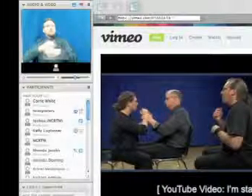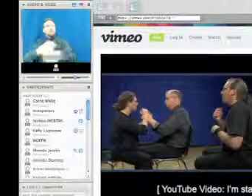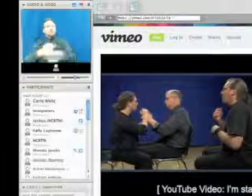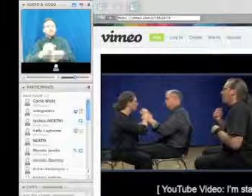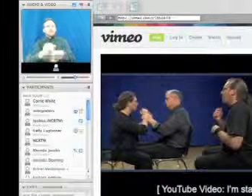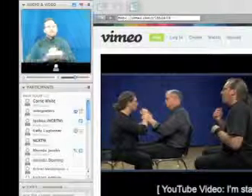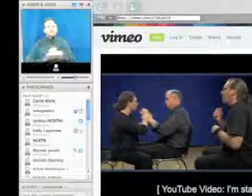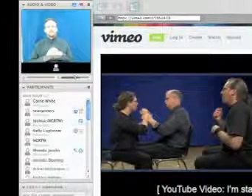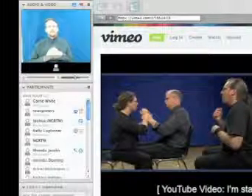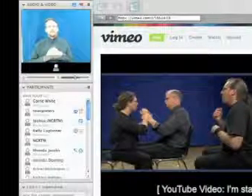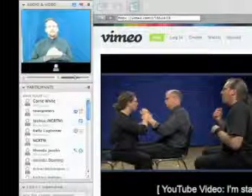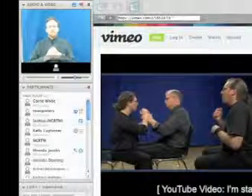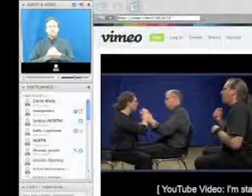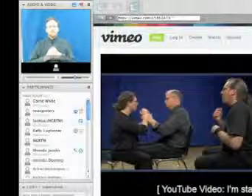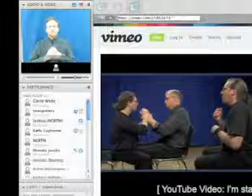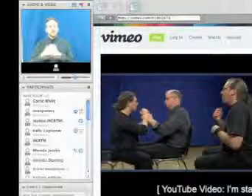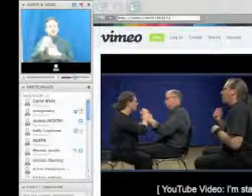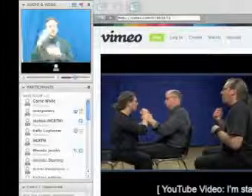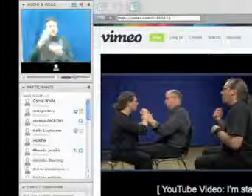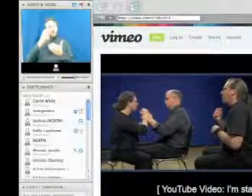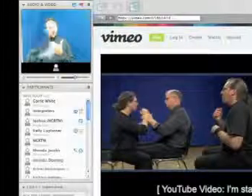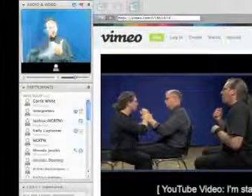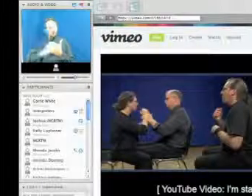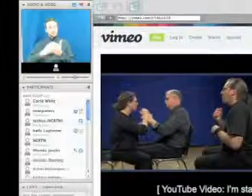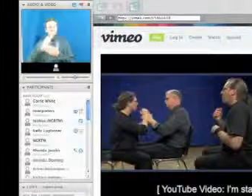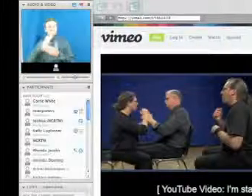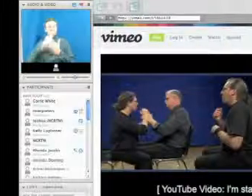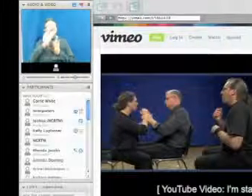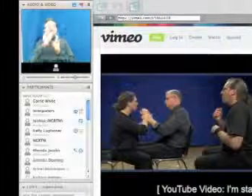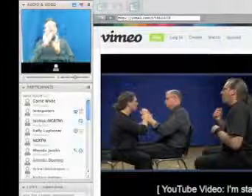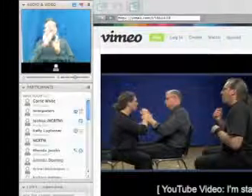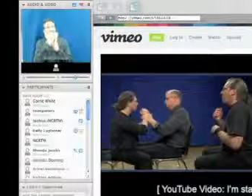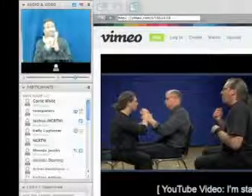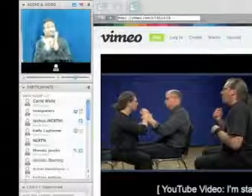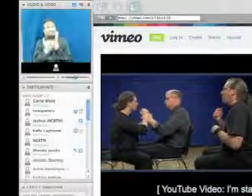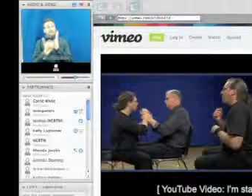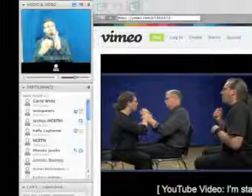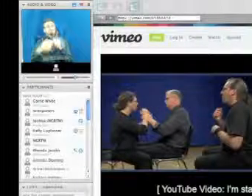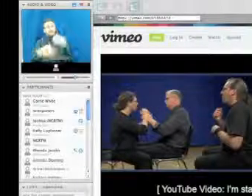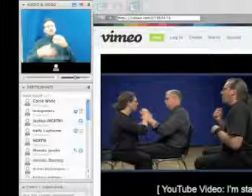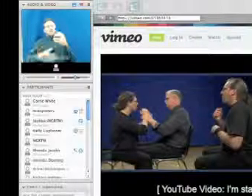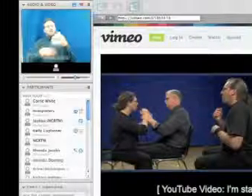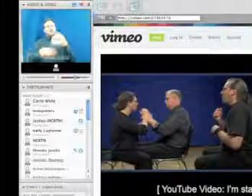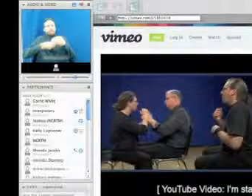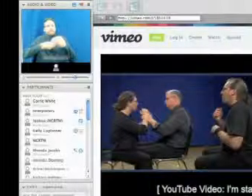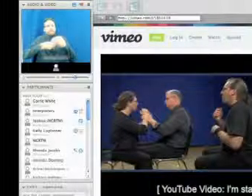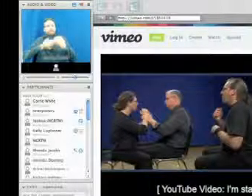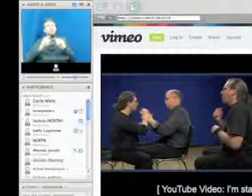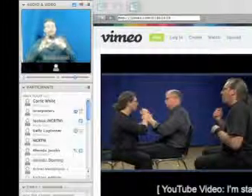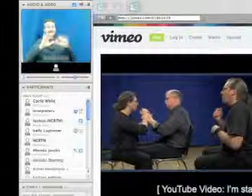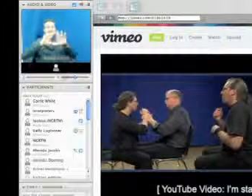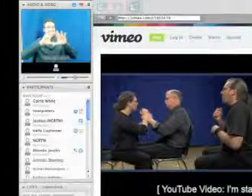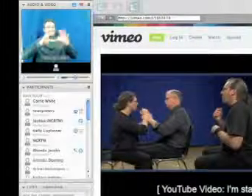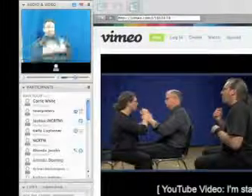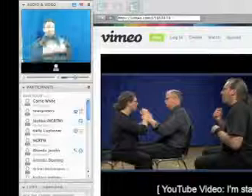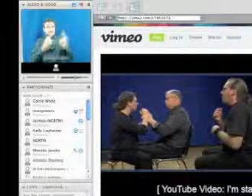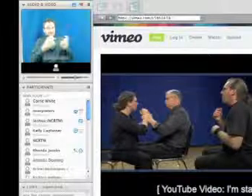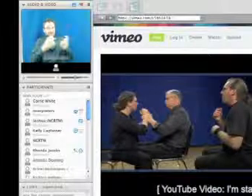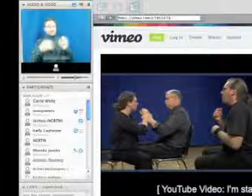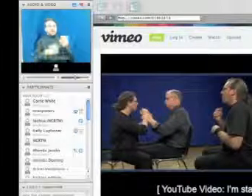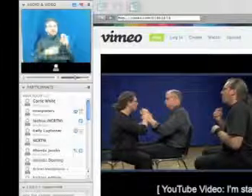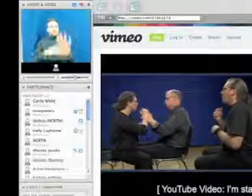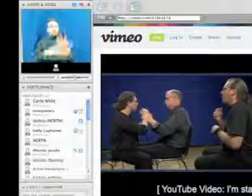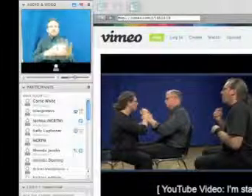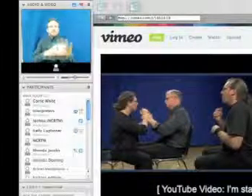The lists were truncated or omitted, but the category was represented. Okay, great observations. So